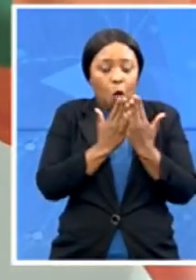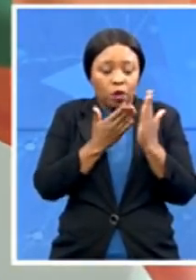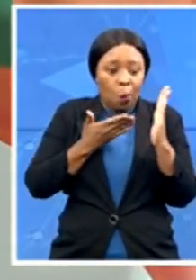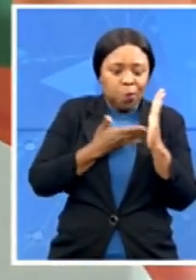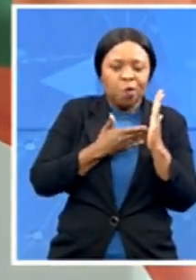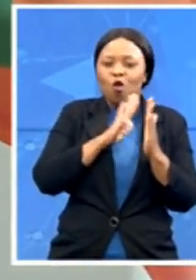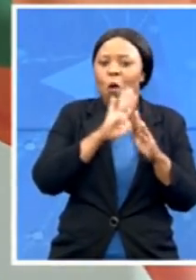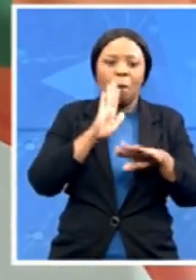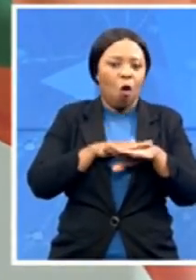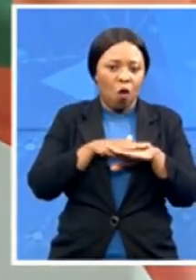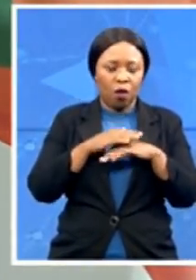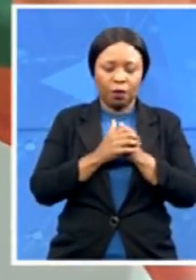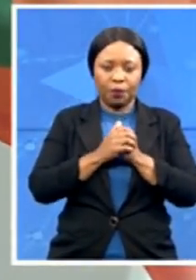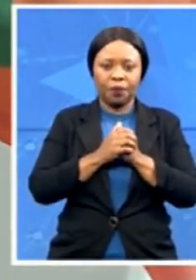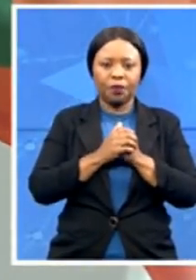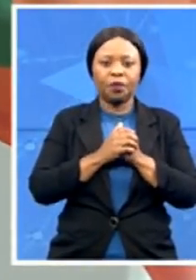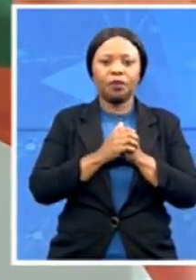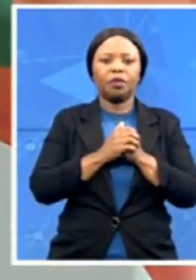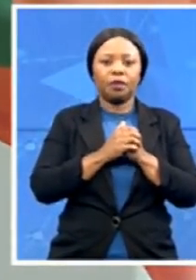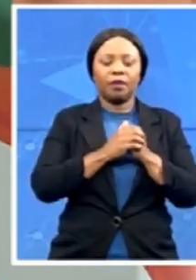the Tutuga,